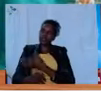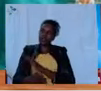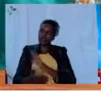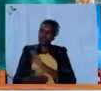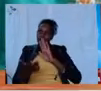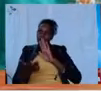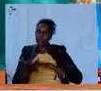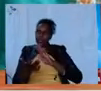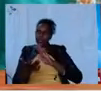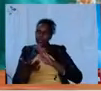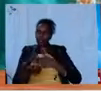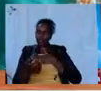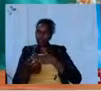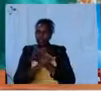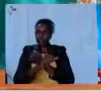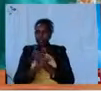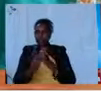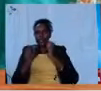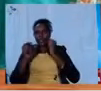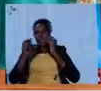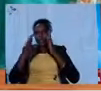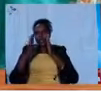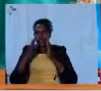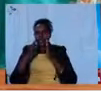song, praising my